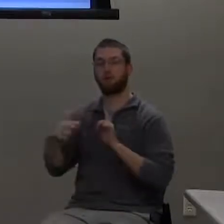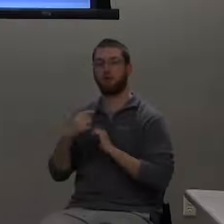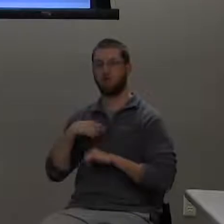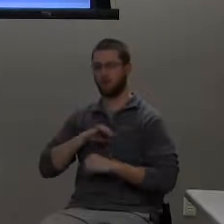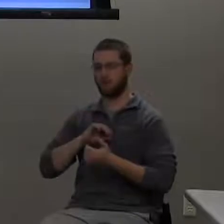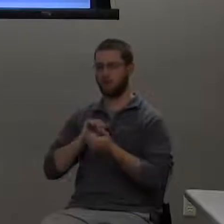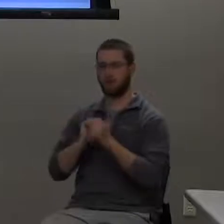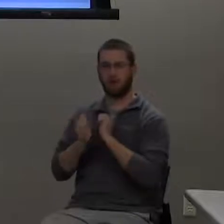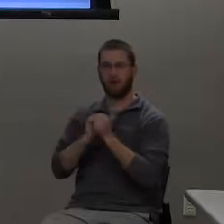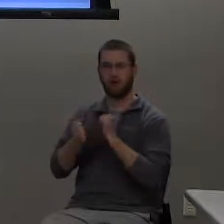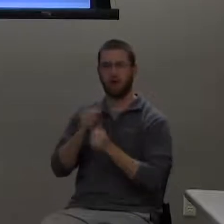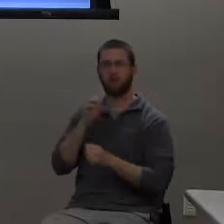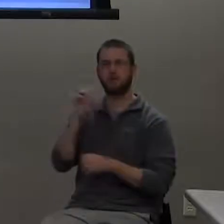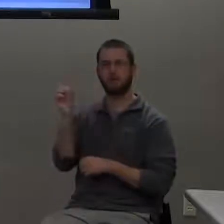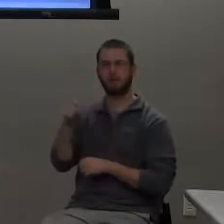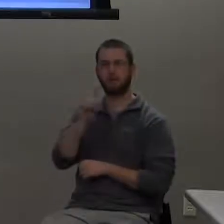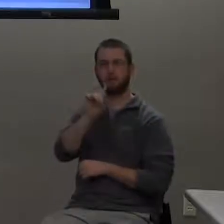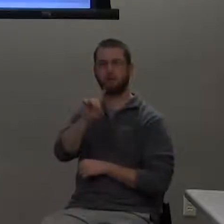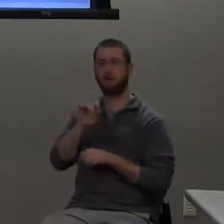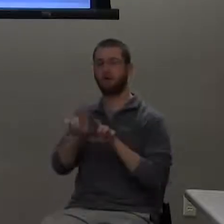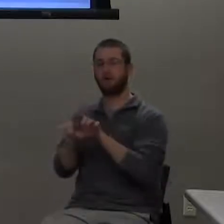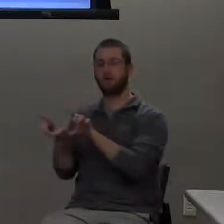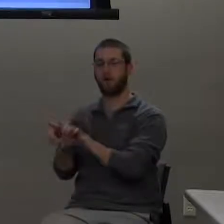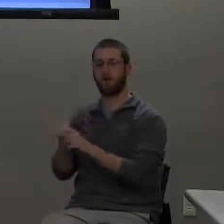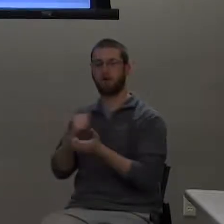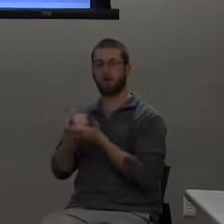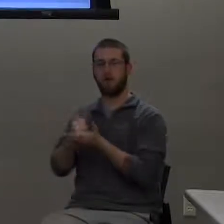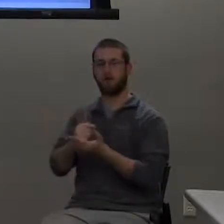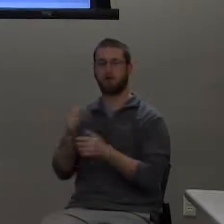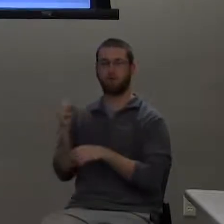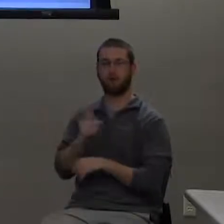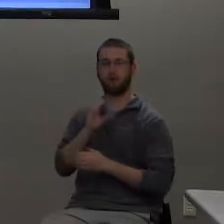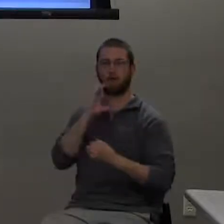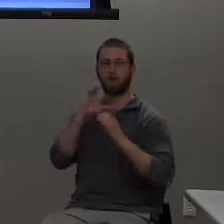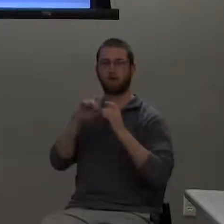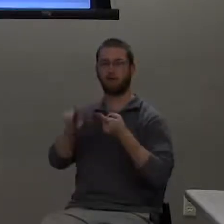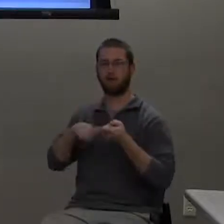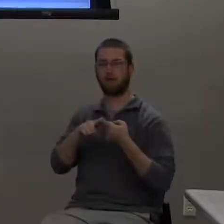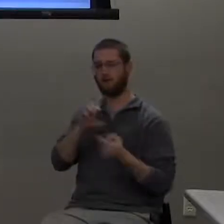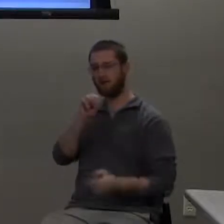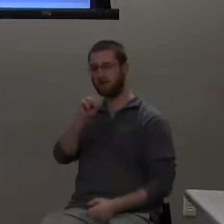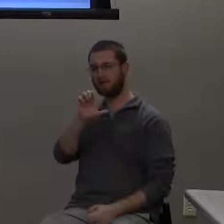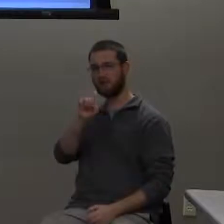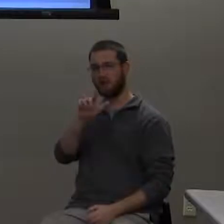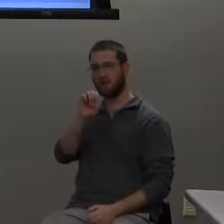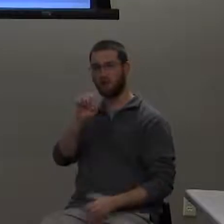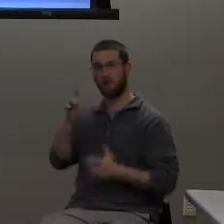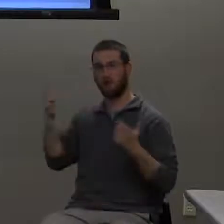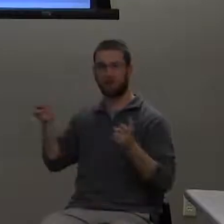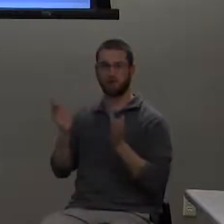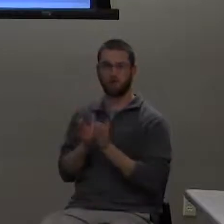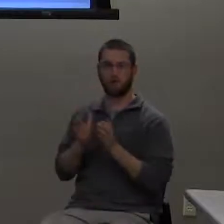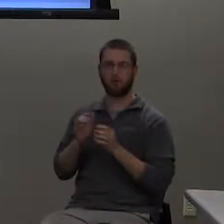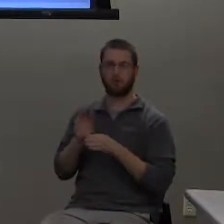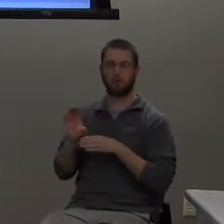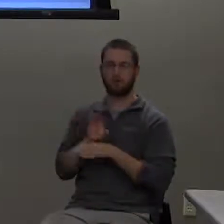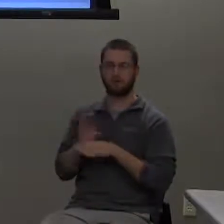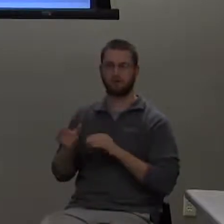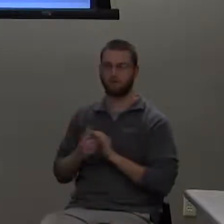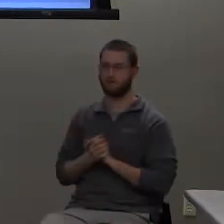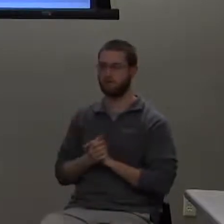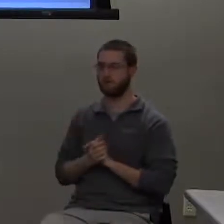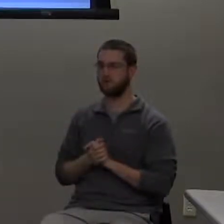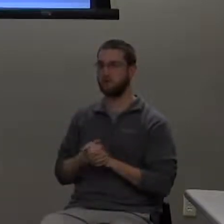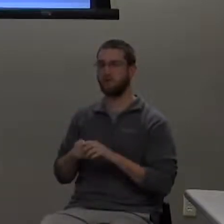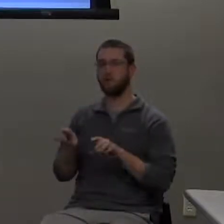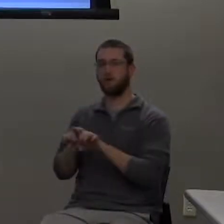are competitive in that environment, but it also helps go back to that conversation about scale. The other thing we learned through this analysis is